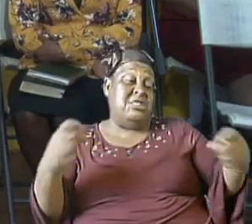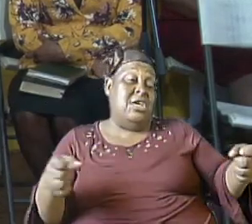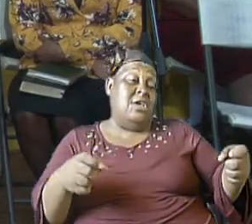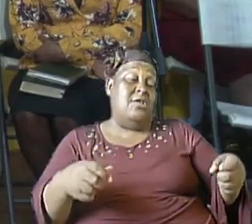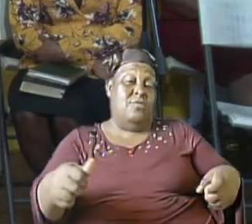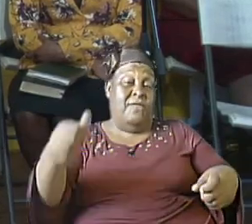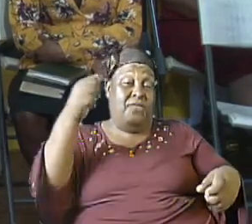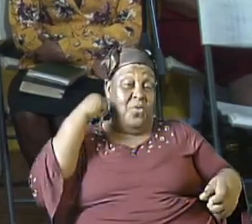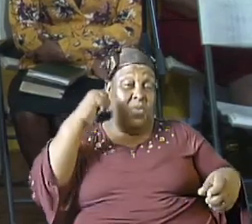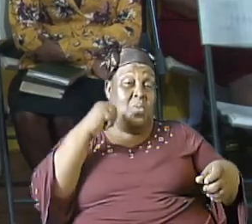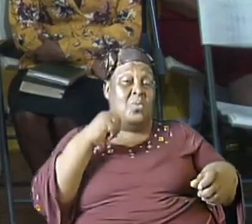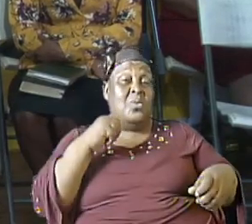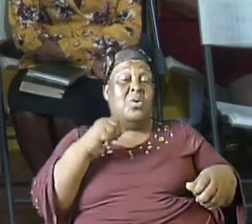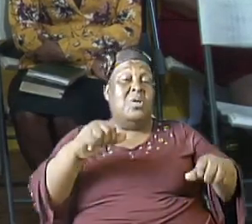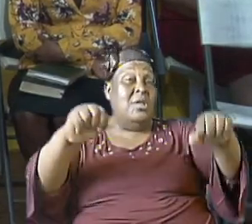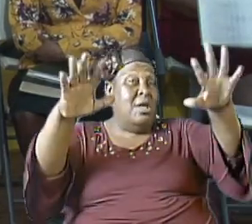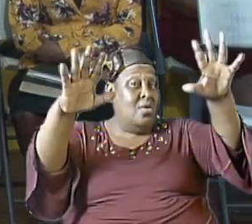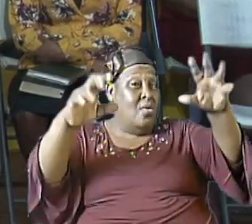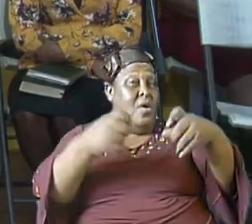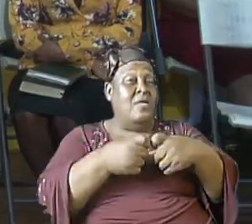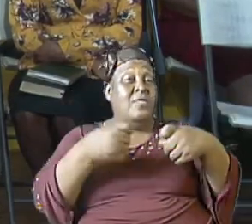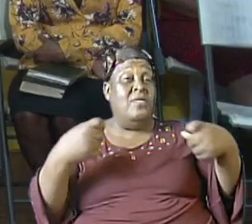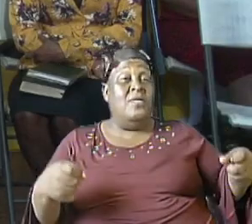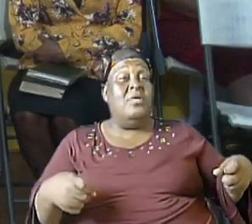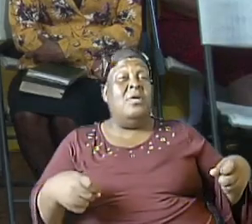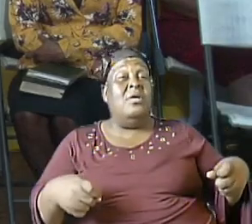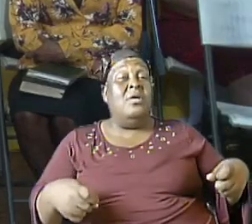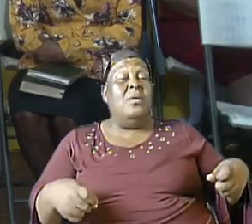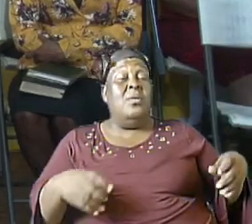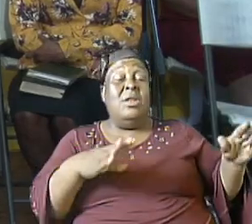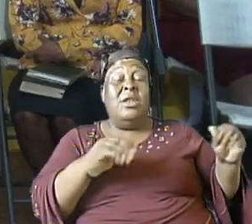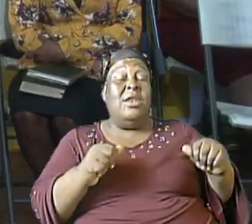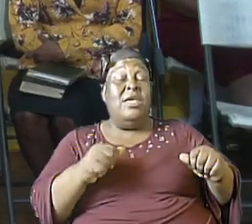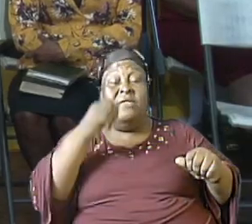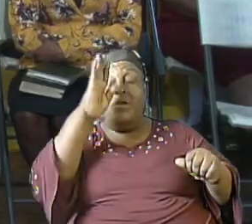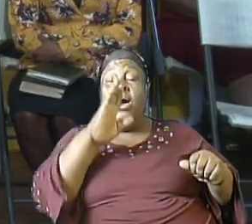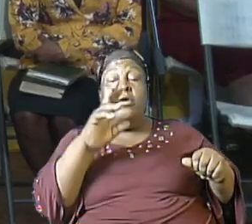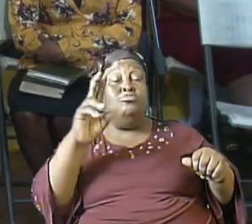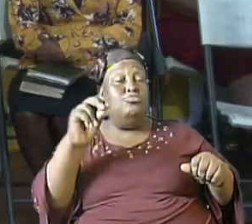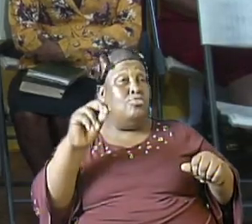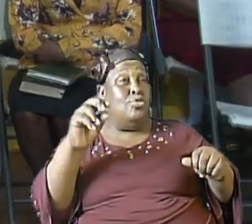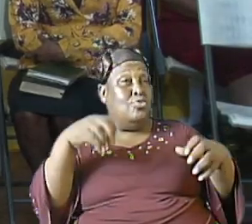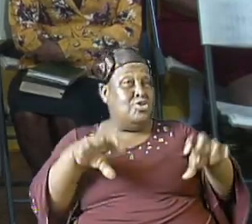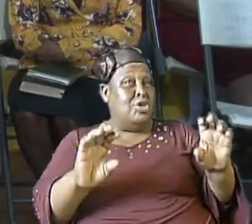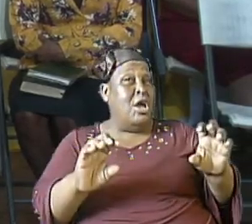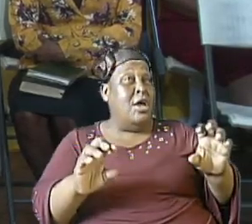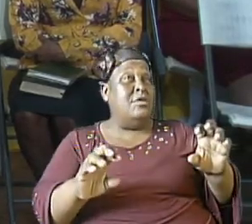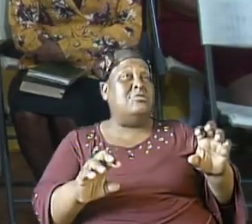left God with no choice but to destroy us with sin also.